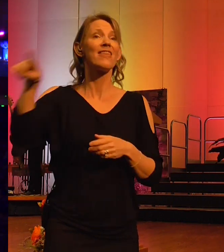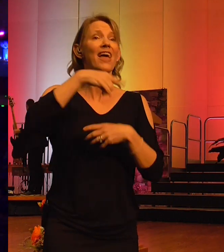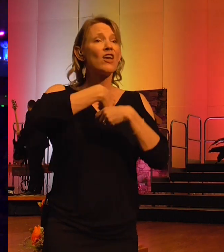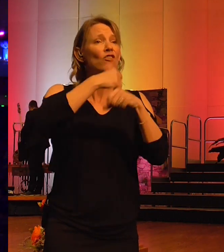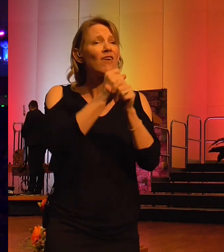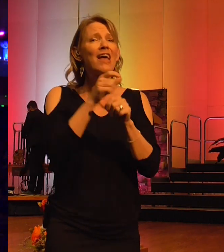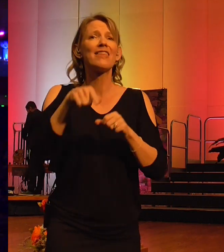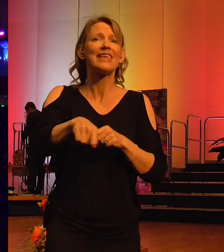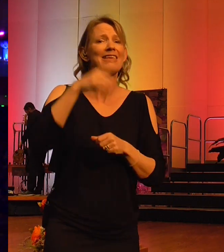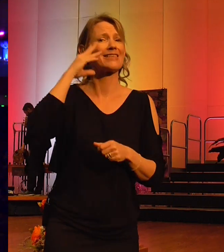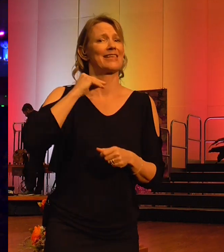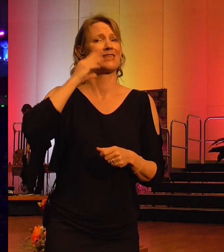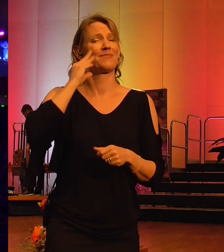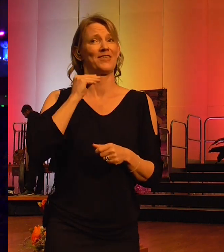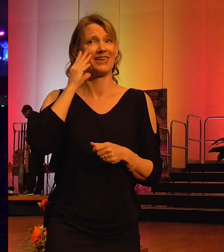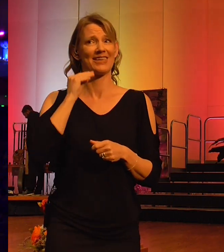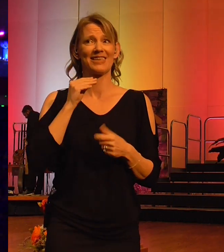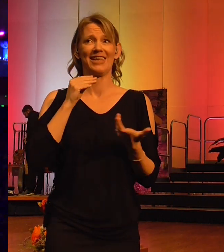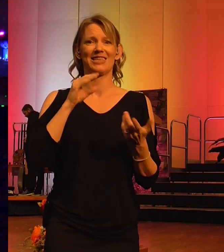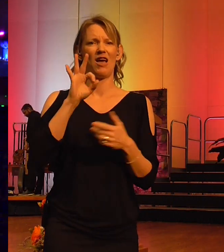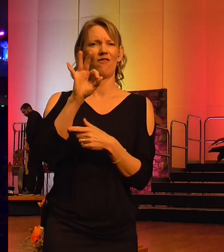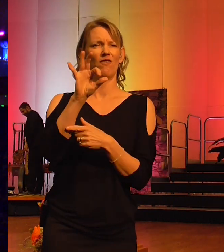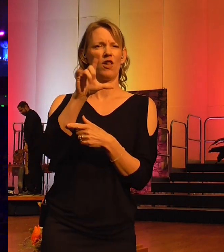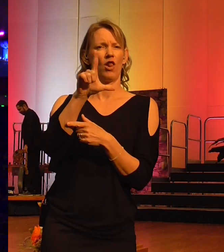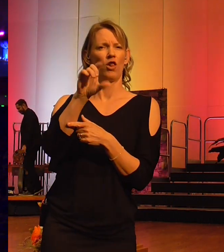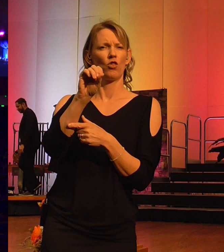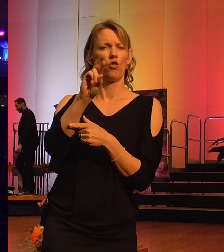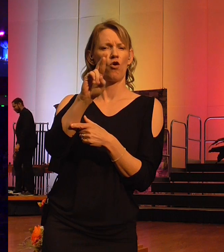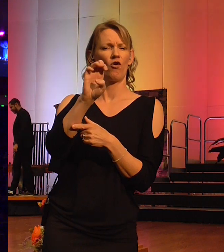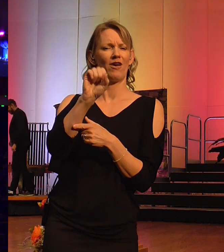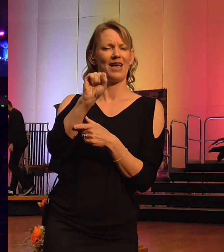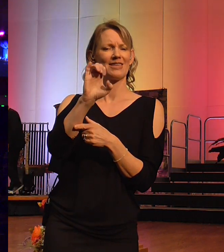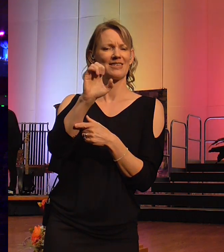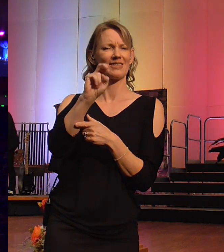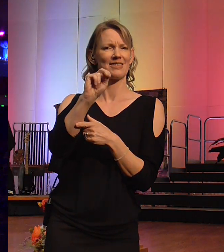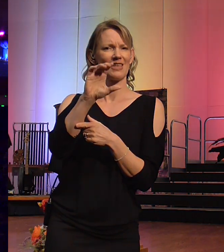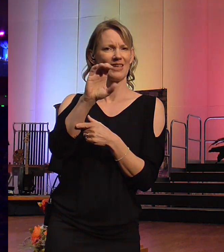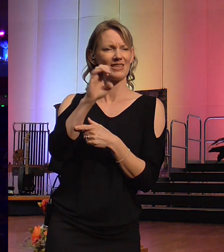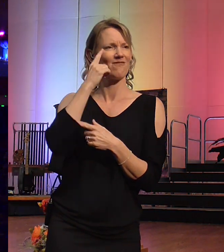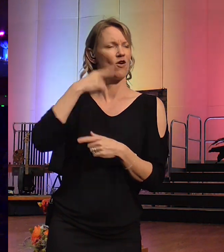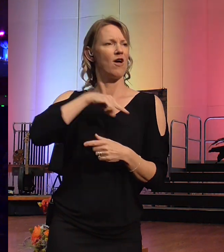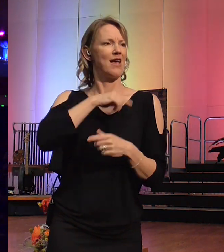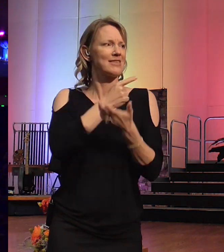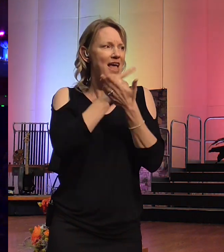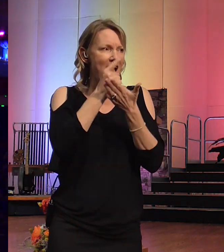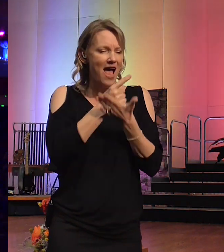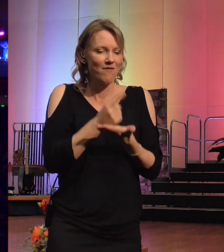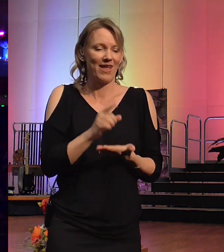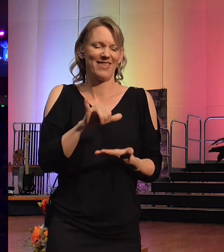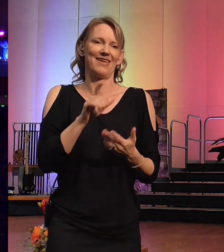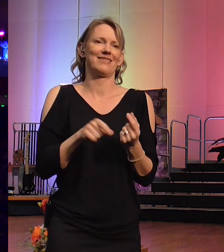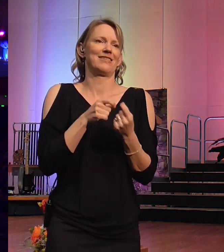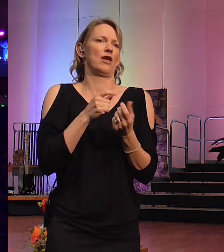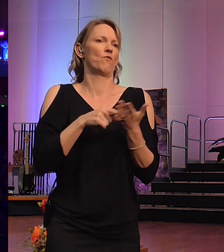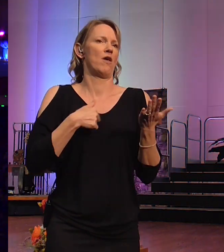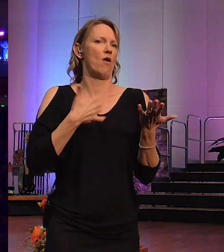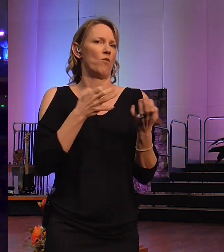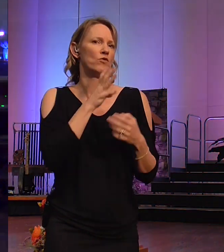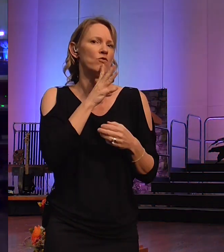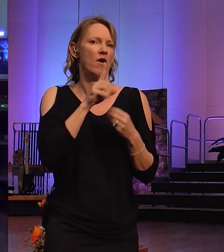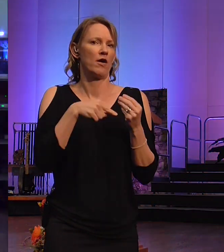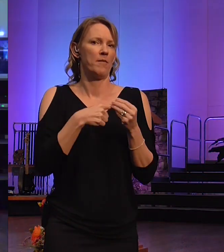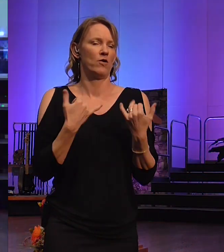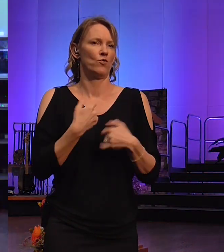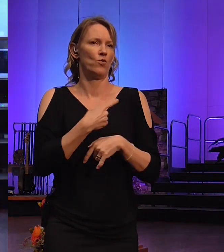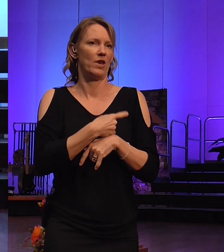They create these experiences of fluorescence for us every week, and that's exactly what I want to talk to